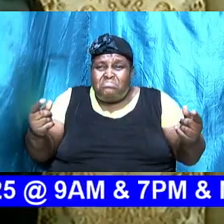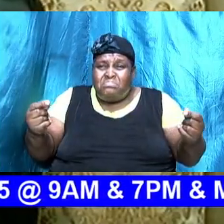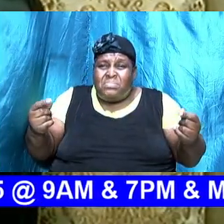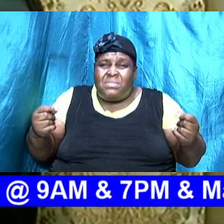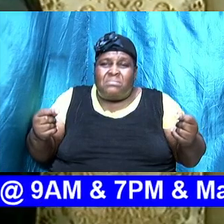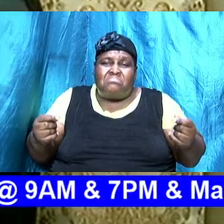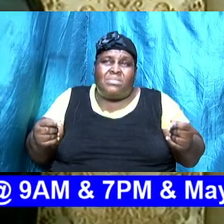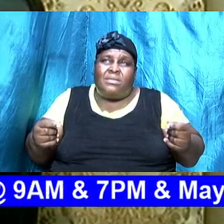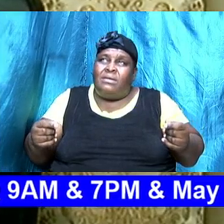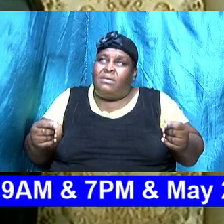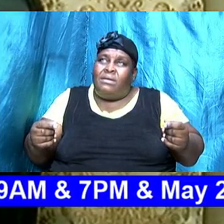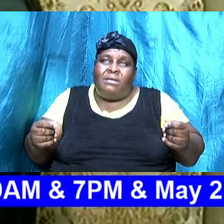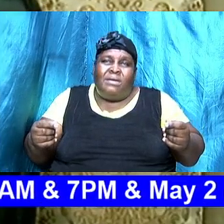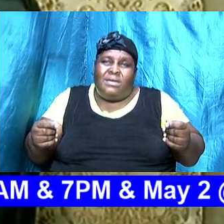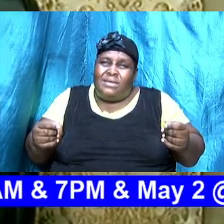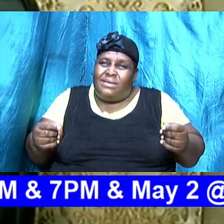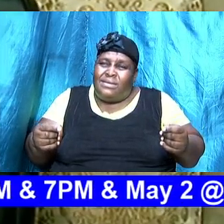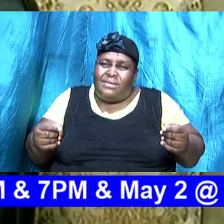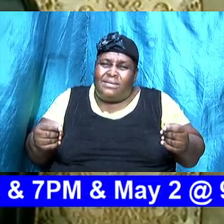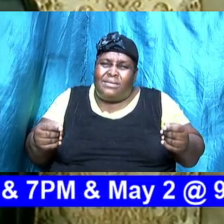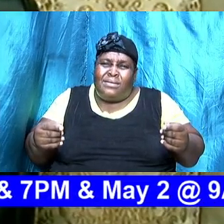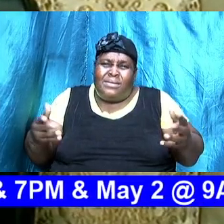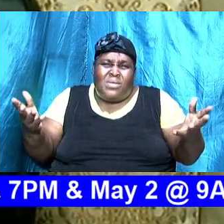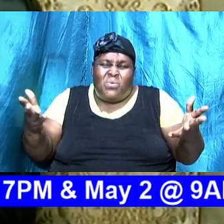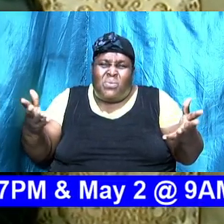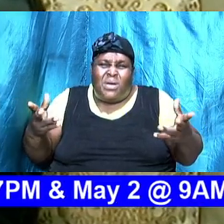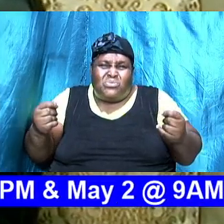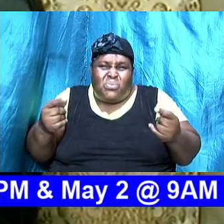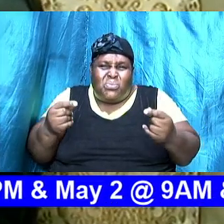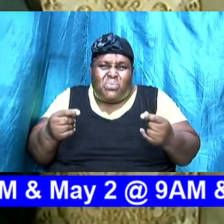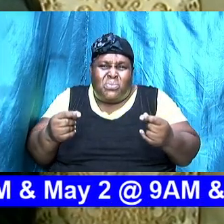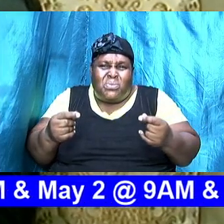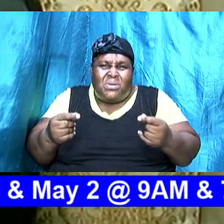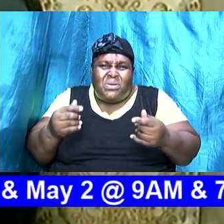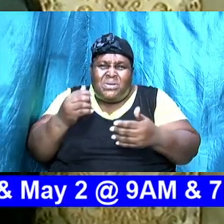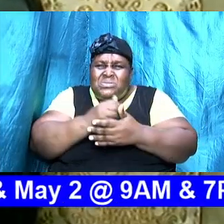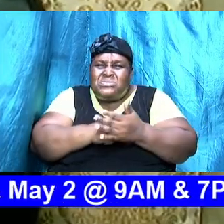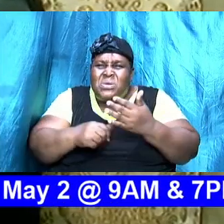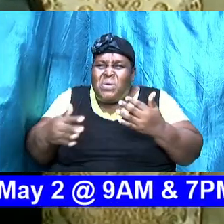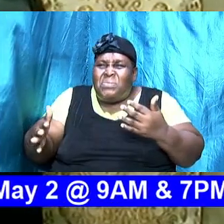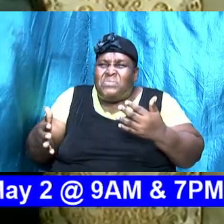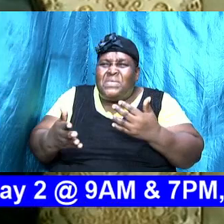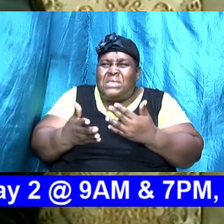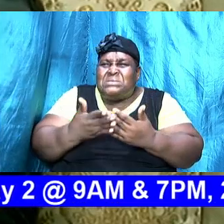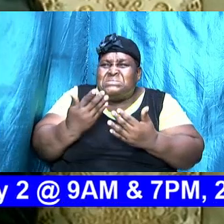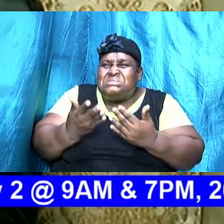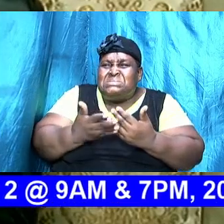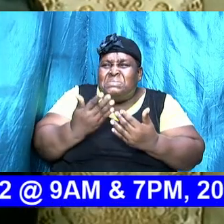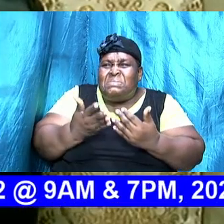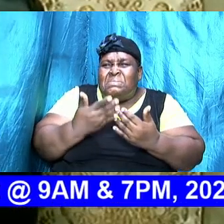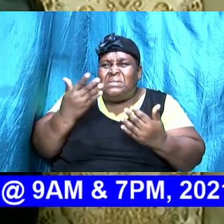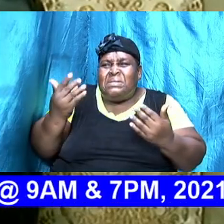Something similar. The things that the husband heard, that the wife said about him,